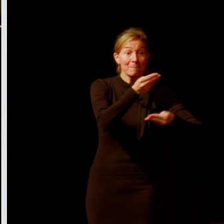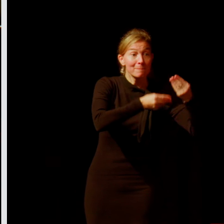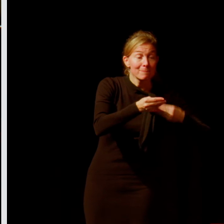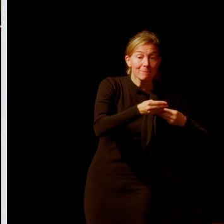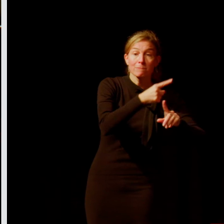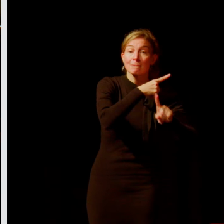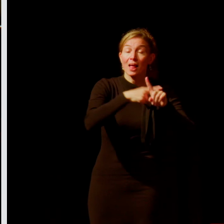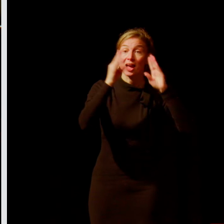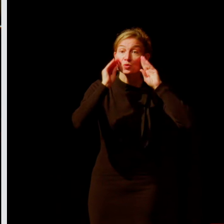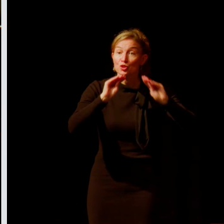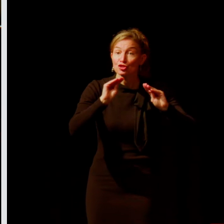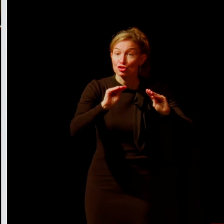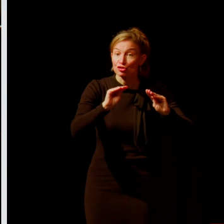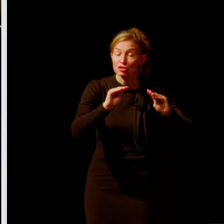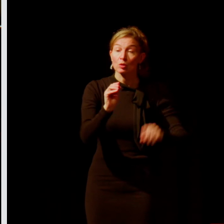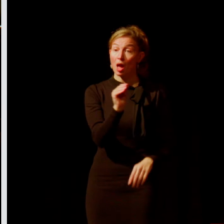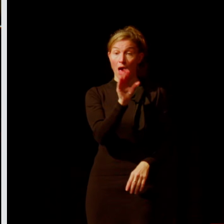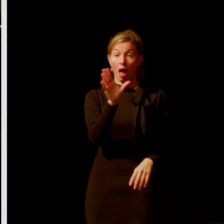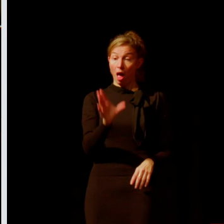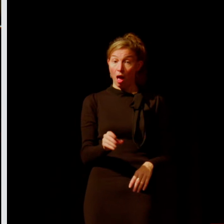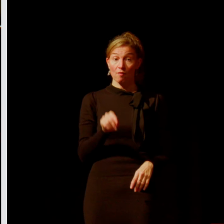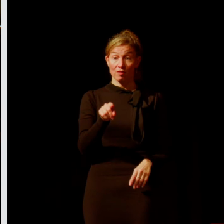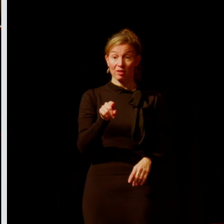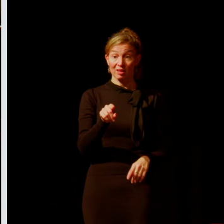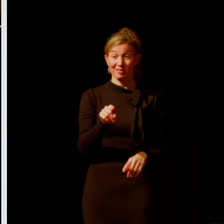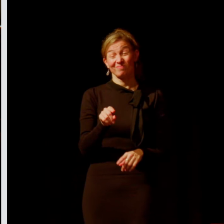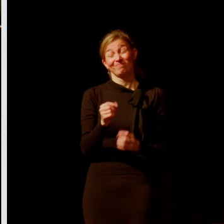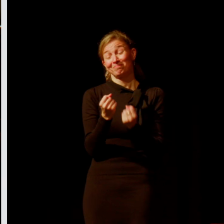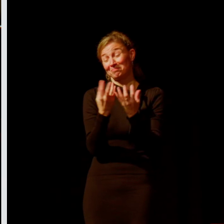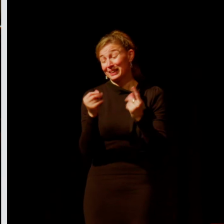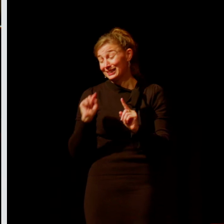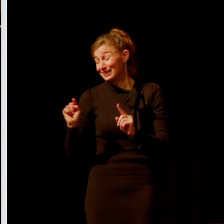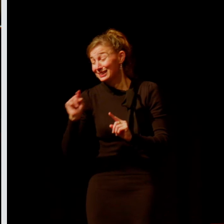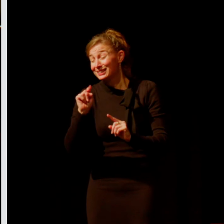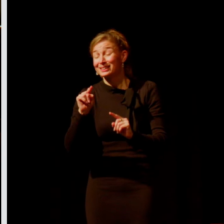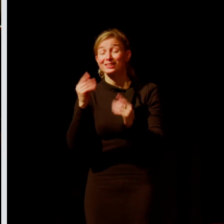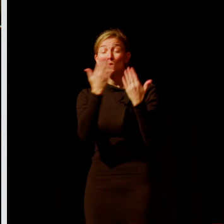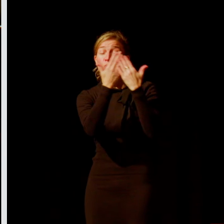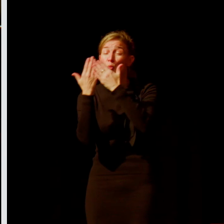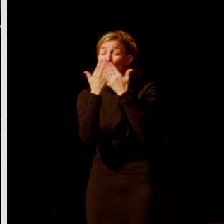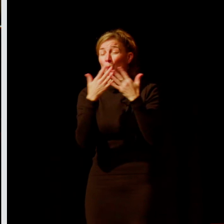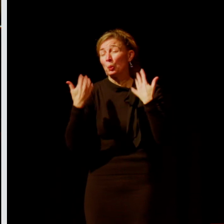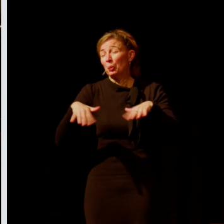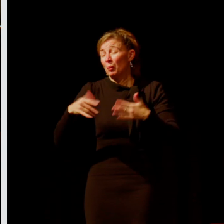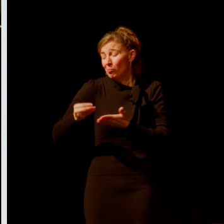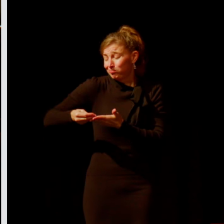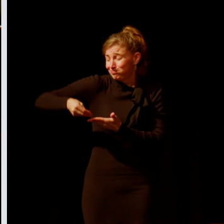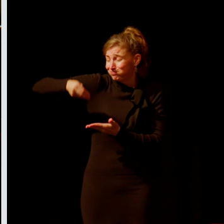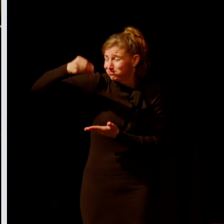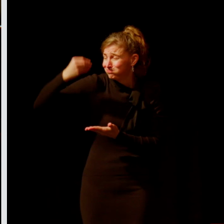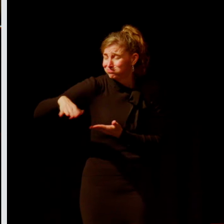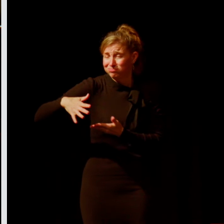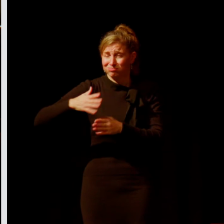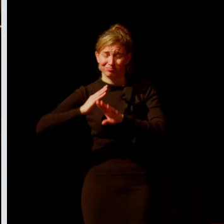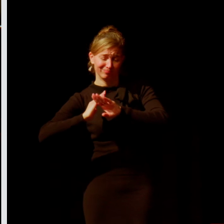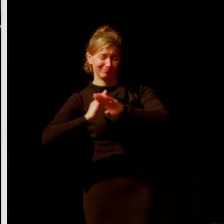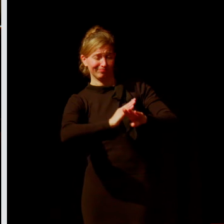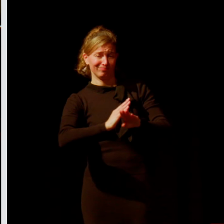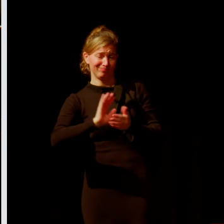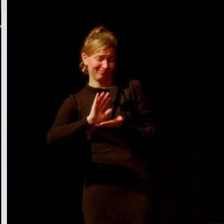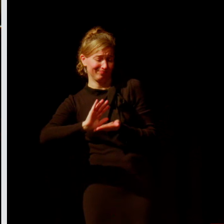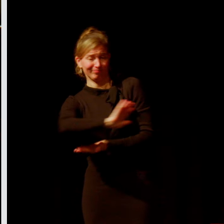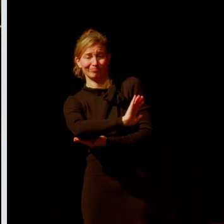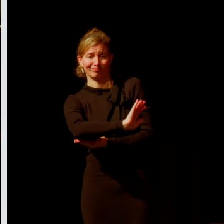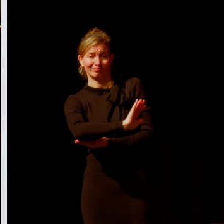In many parts of Africa, traditional schooling is prohibitively expensive and vastly inaccessible.